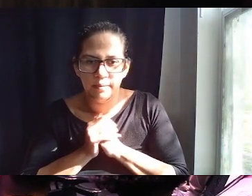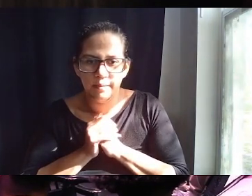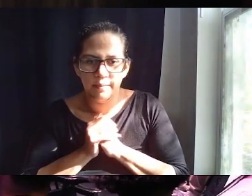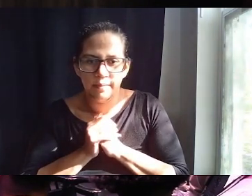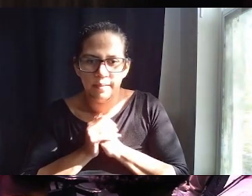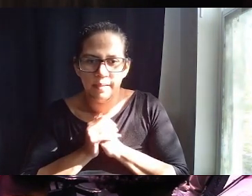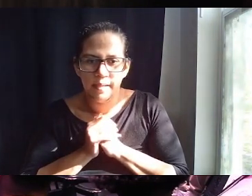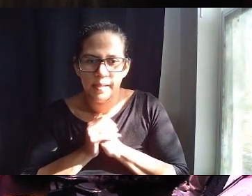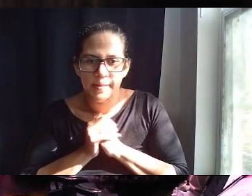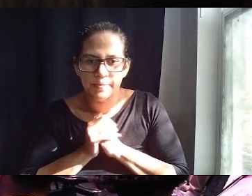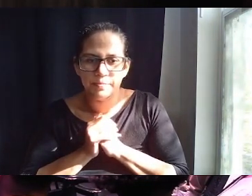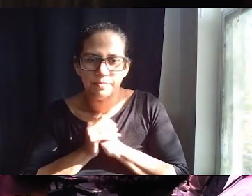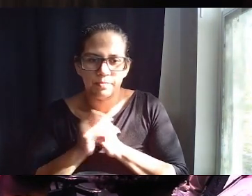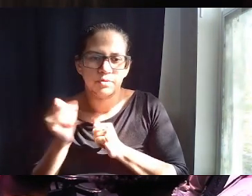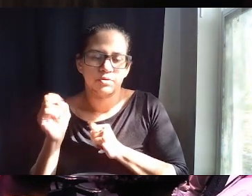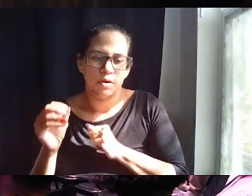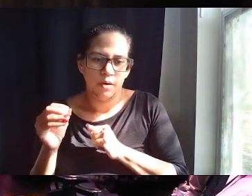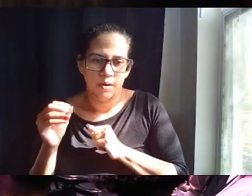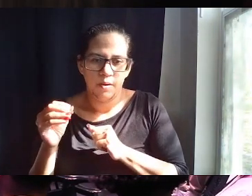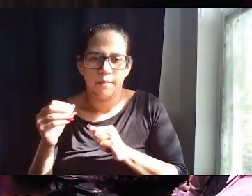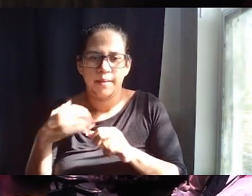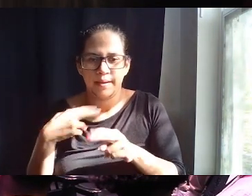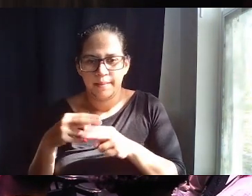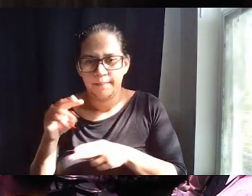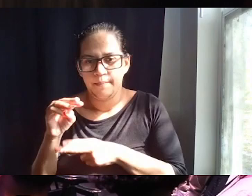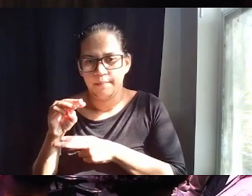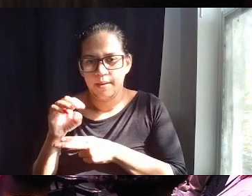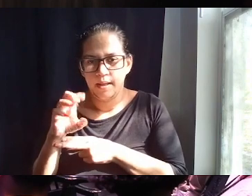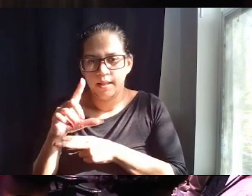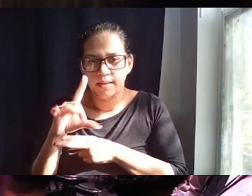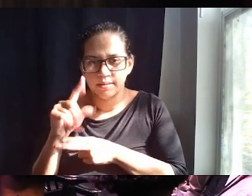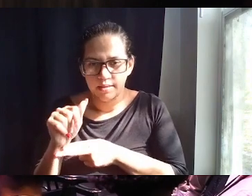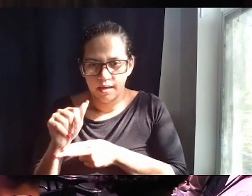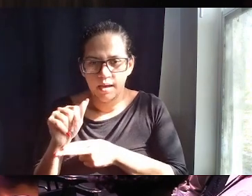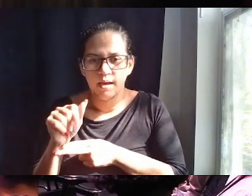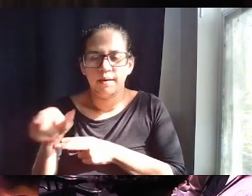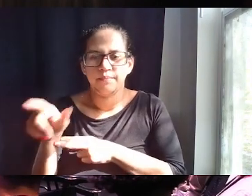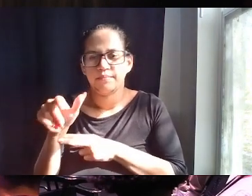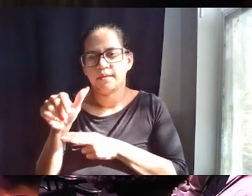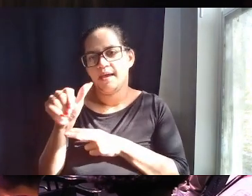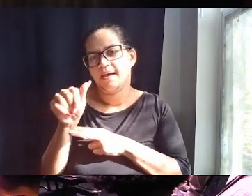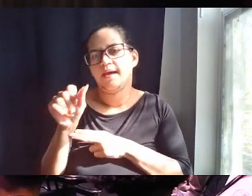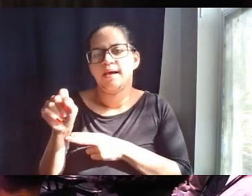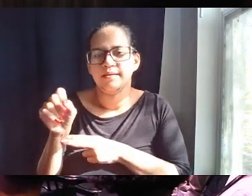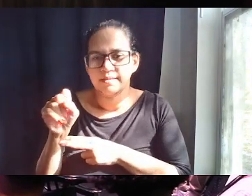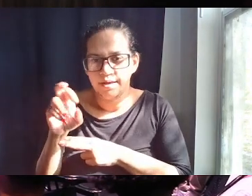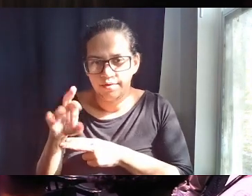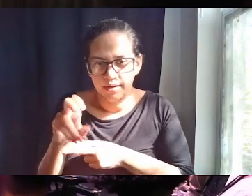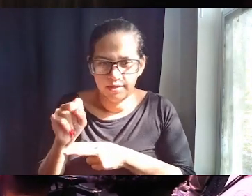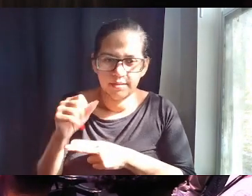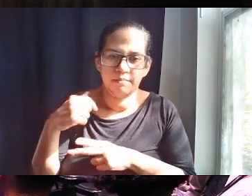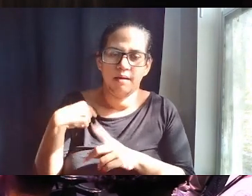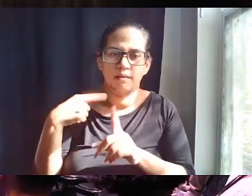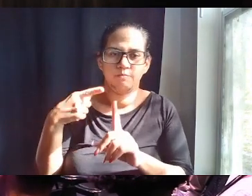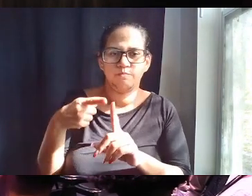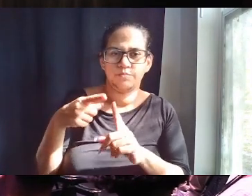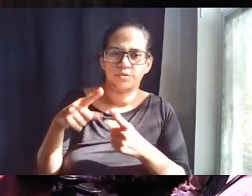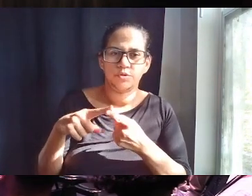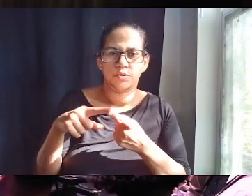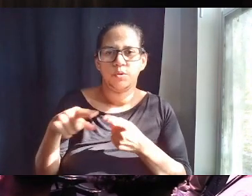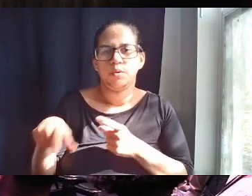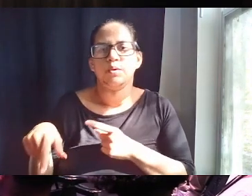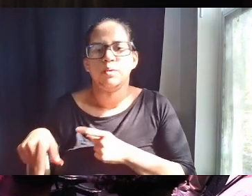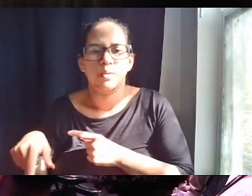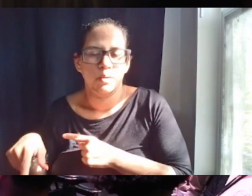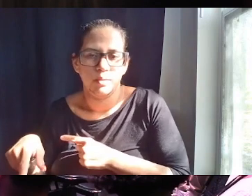My name is Melinda Lopez. My pronouns are she, AES series. And my entry point to this amazing group